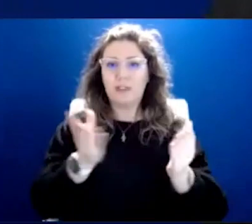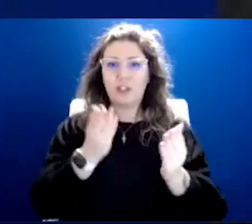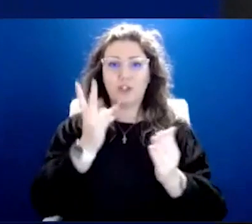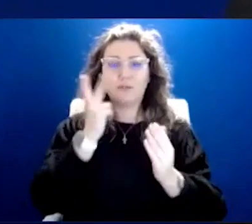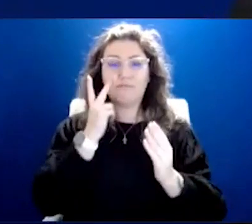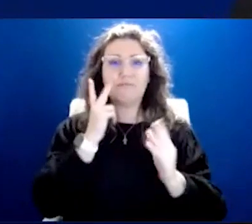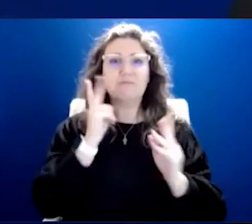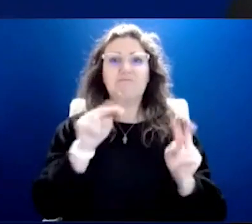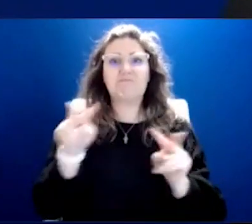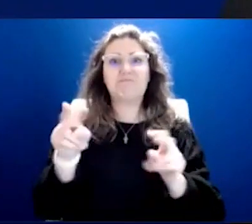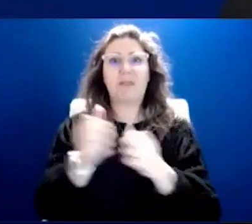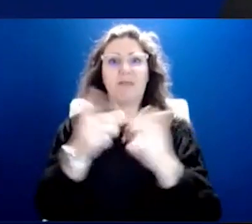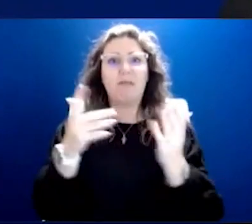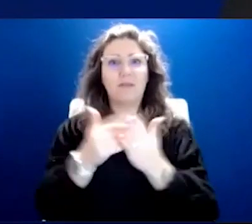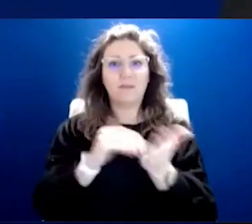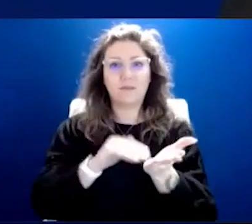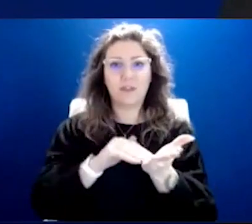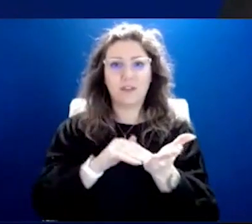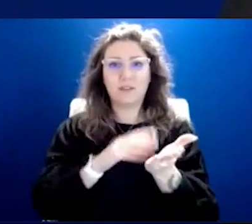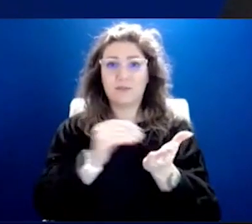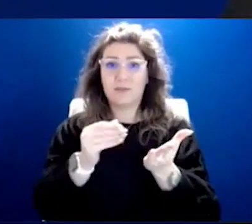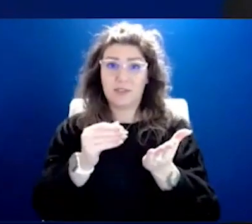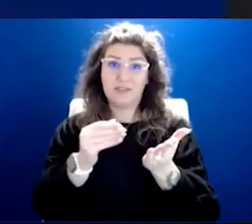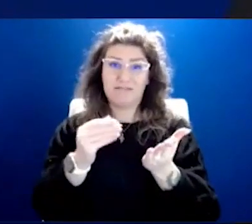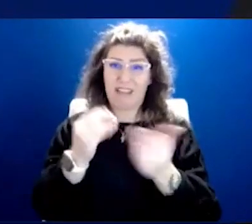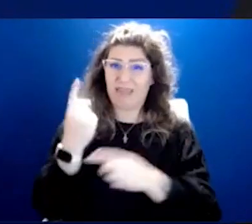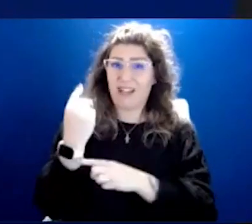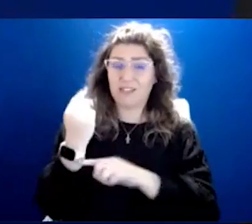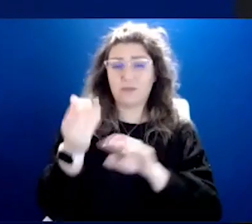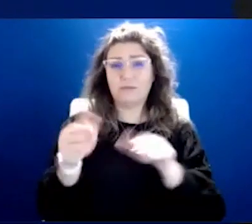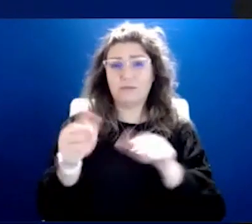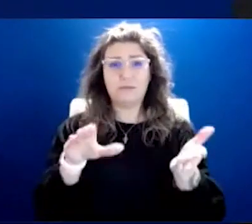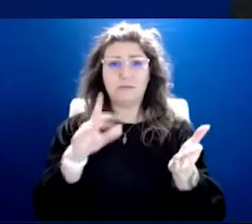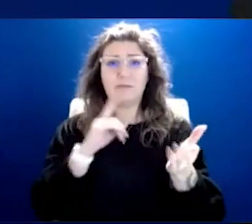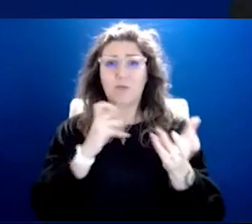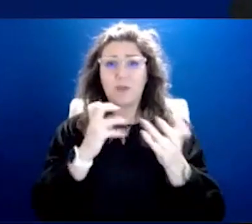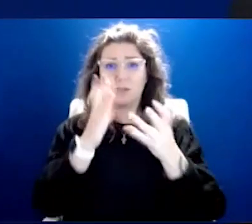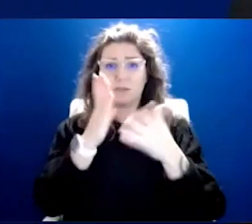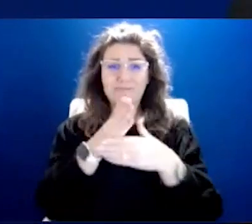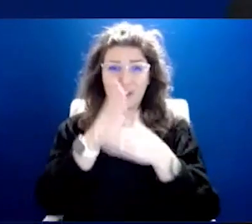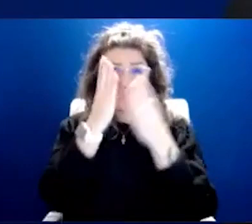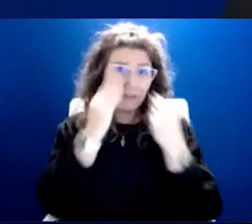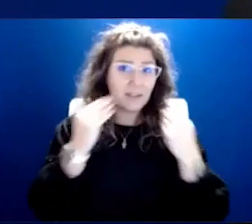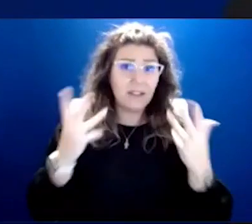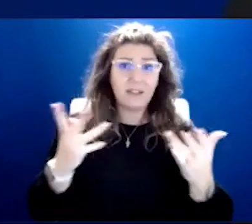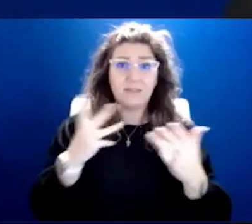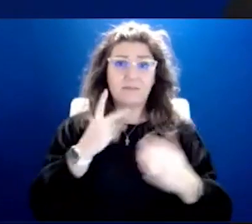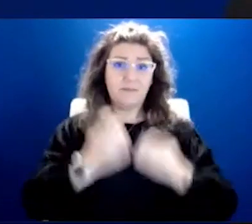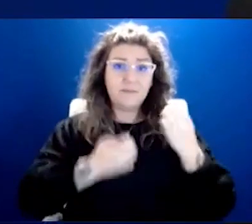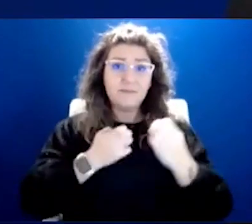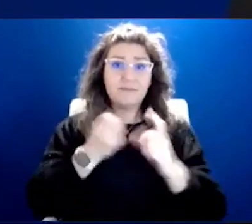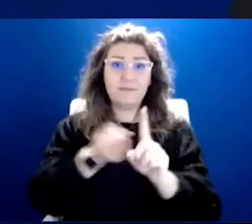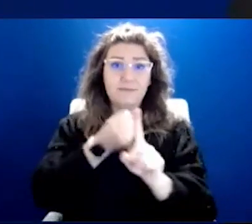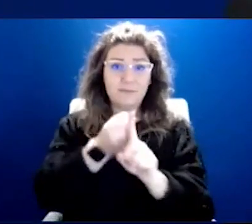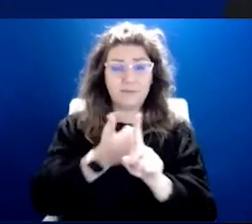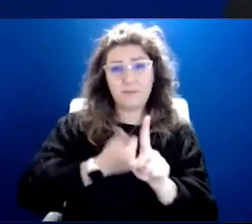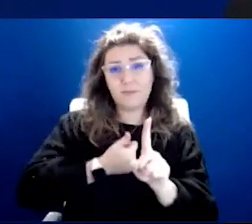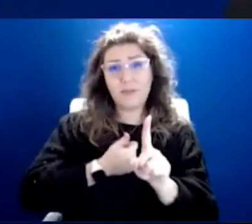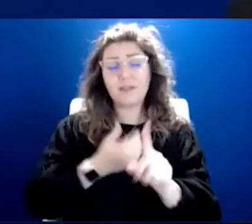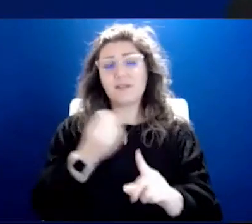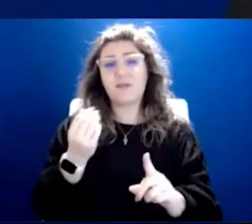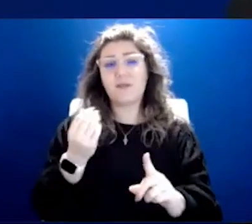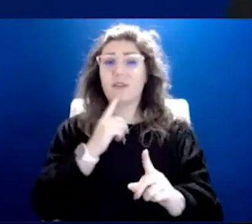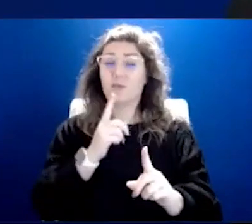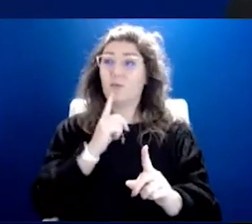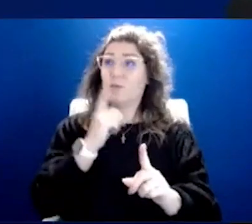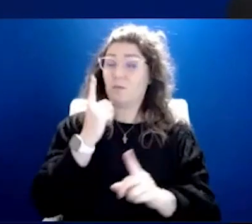a great guy, and we lost him to COVID last year. And I wanted to share that because it was, you know, emotionally impactful to me. And I think that's one of the reasons